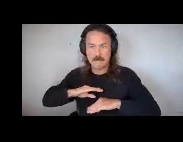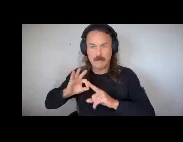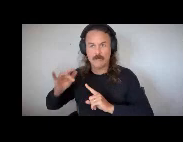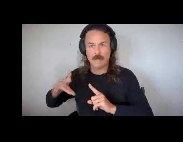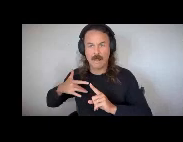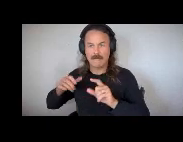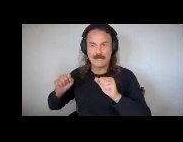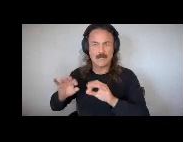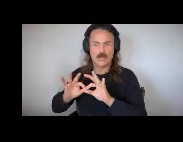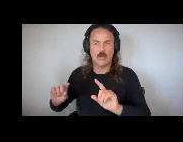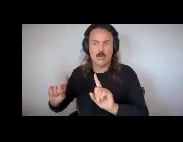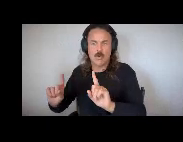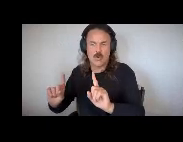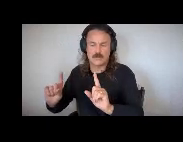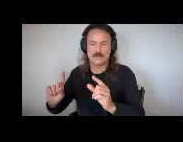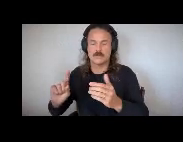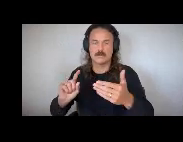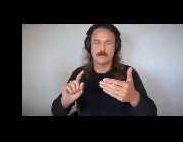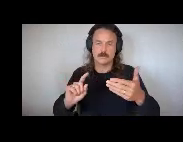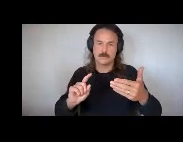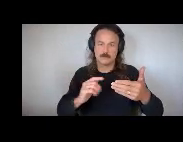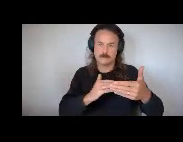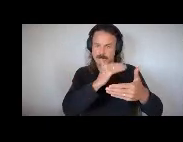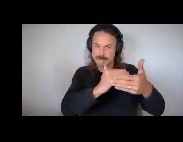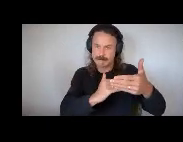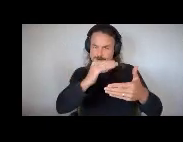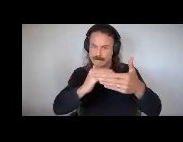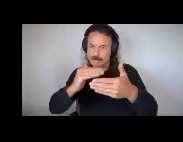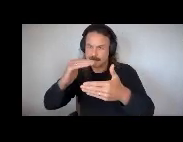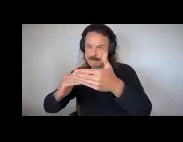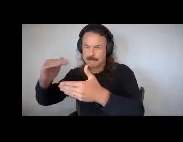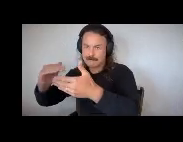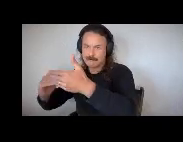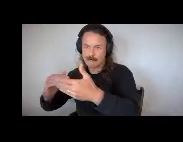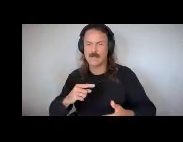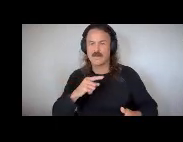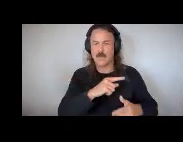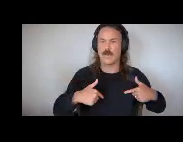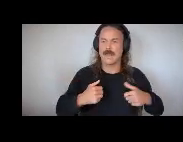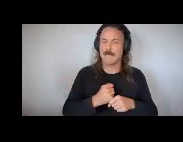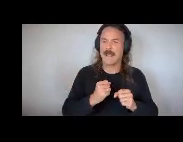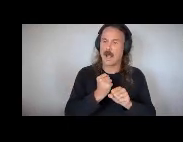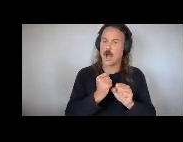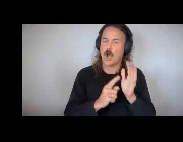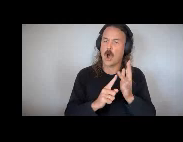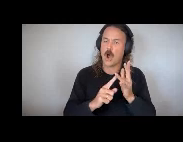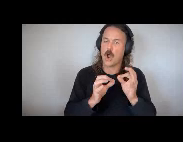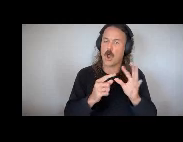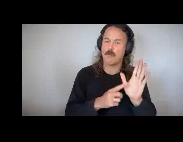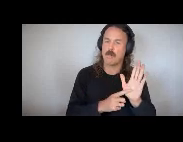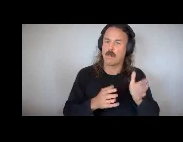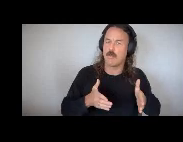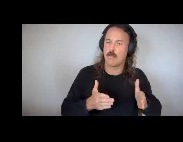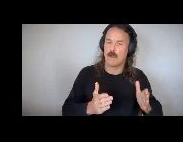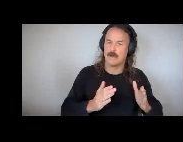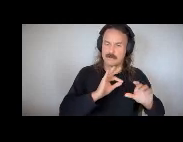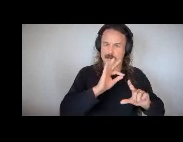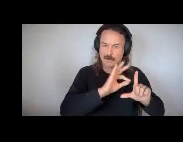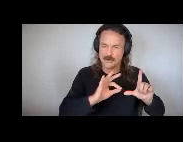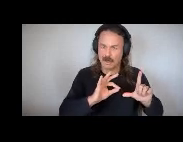what we have produced is a so-called global measure of well-being. That's to say something that focuses on some total measure